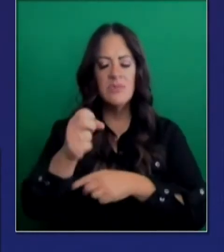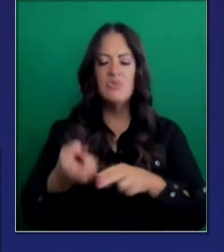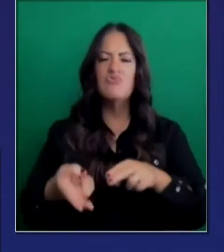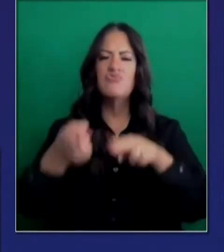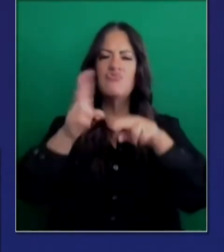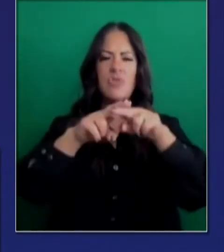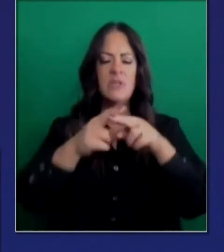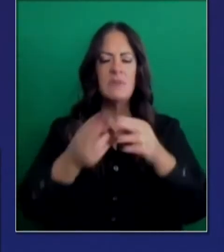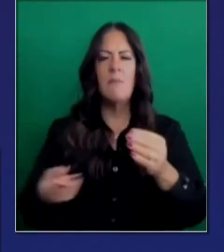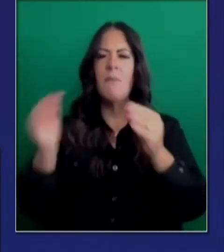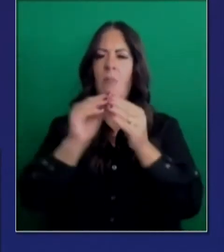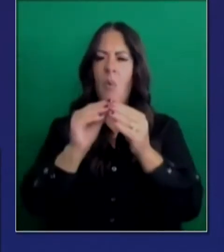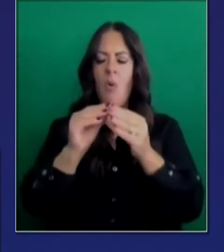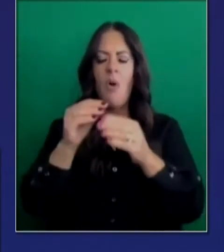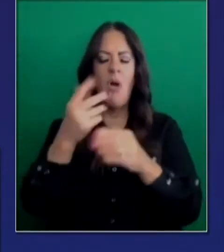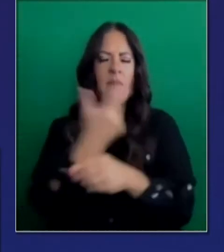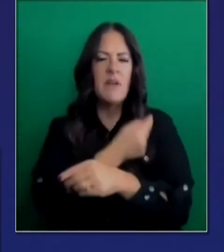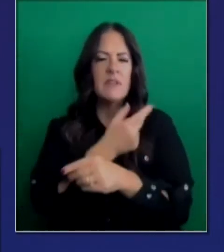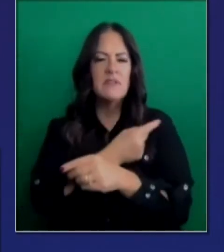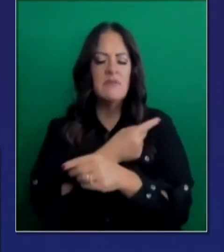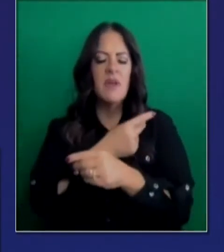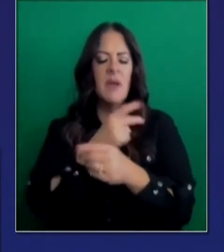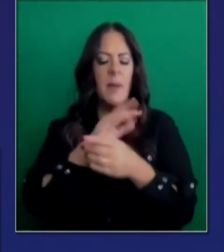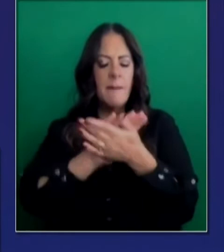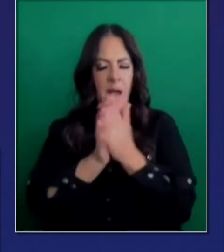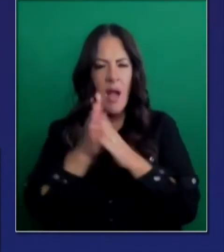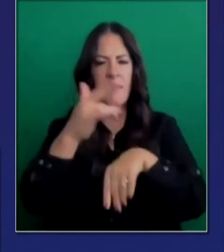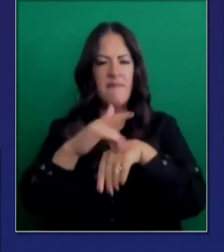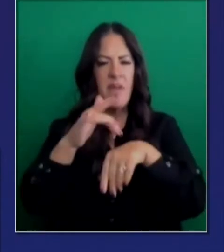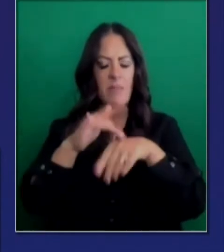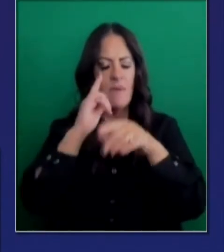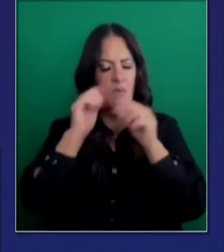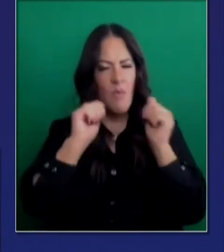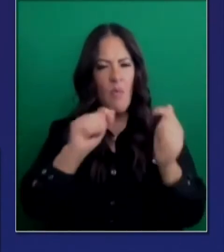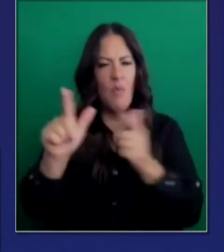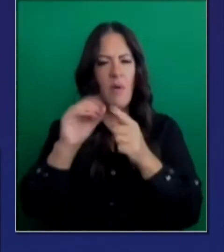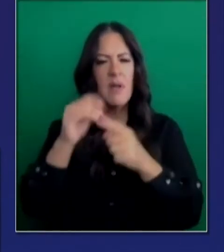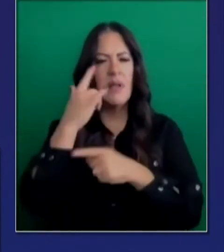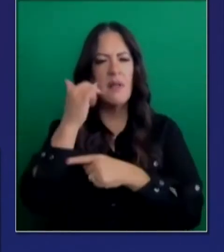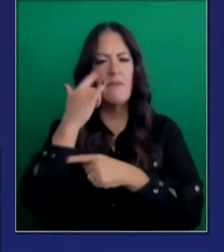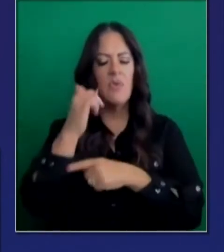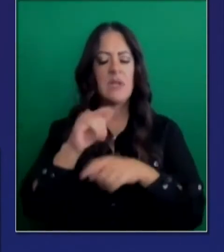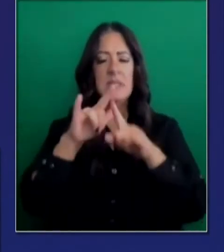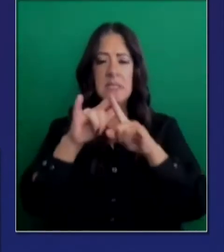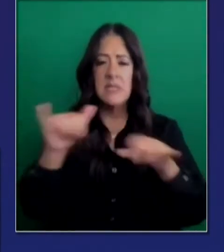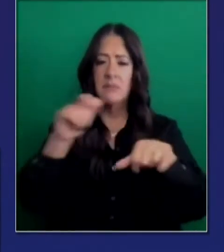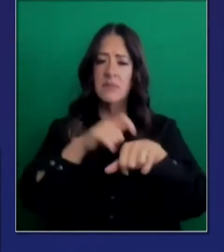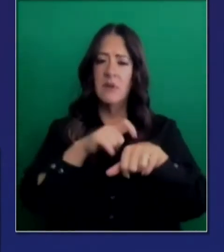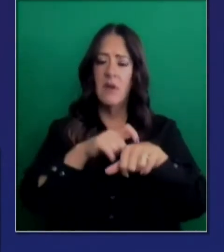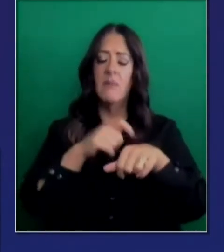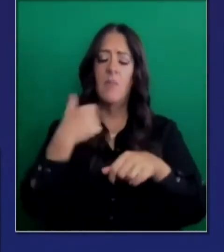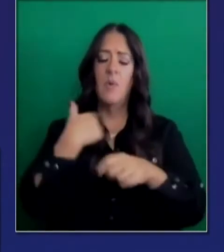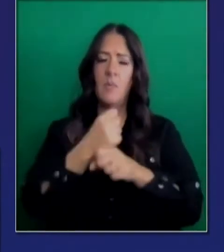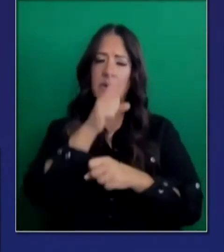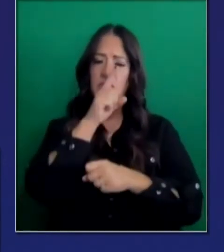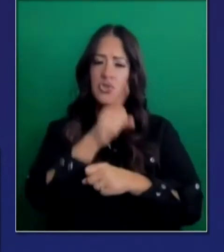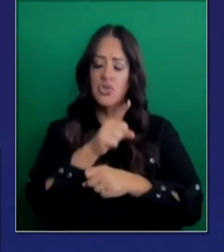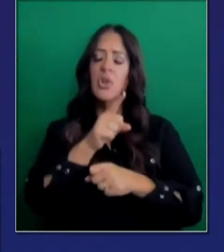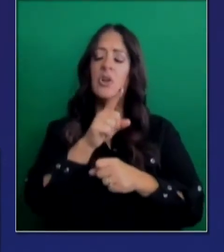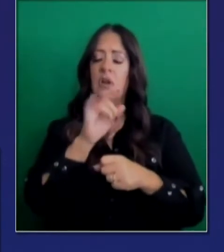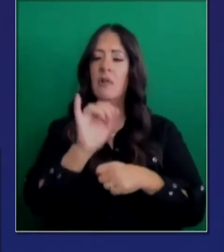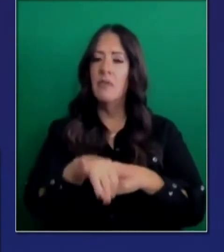availability of vaccine to as many Californians as possible, but while making sure that we pay attention to this